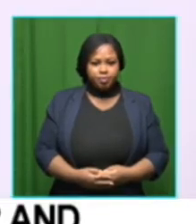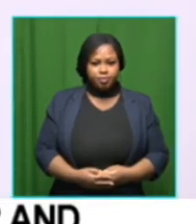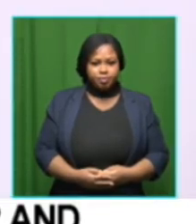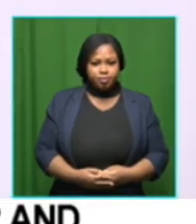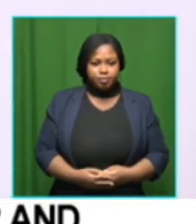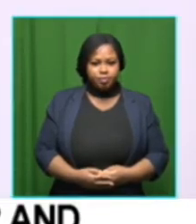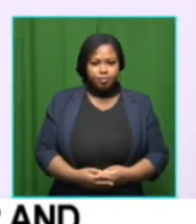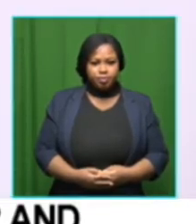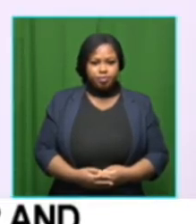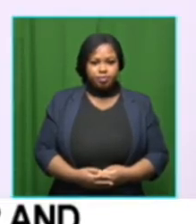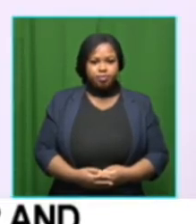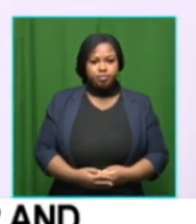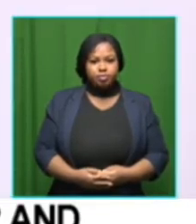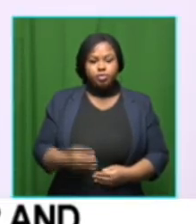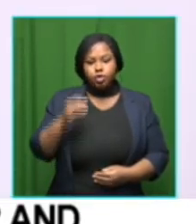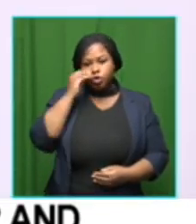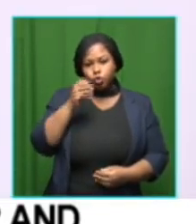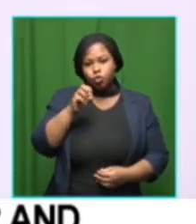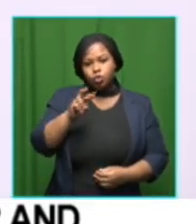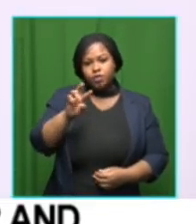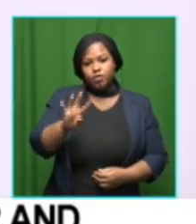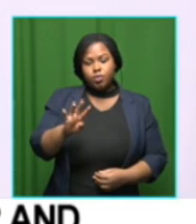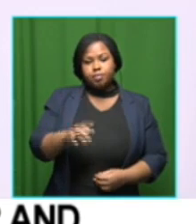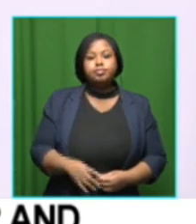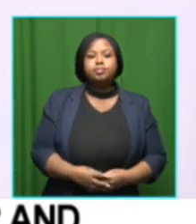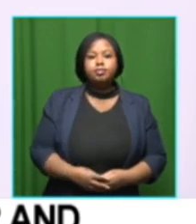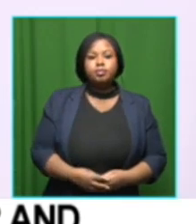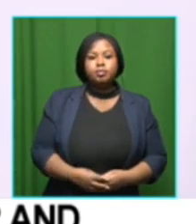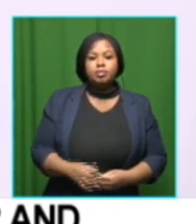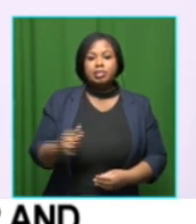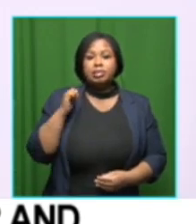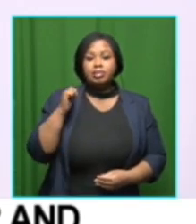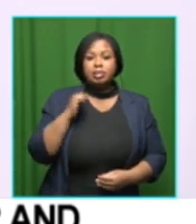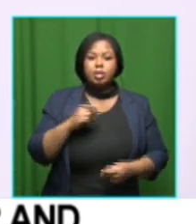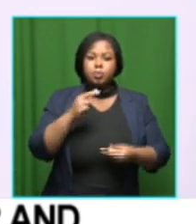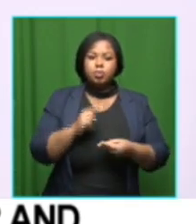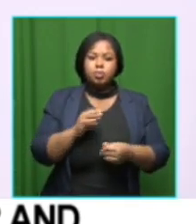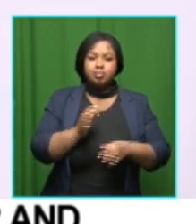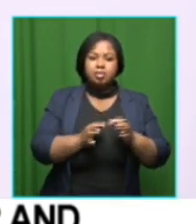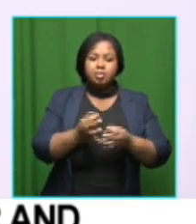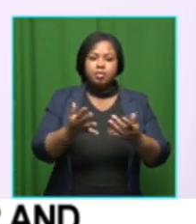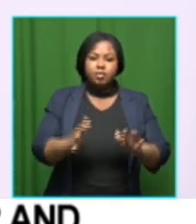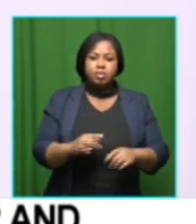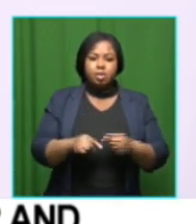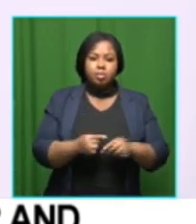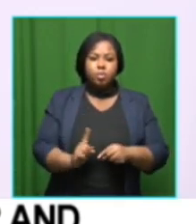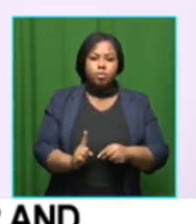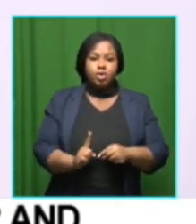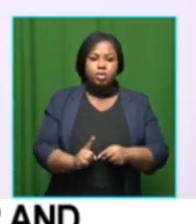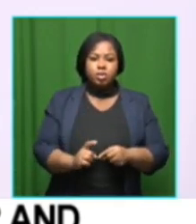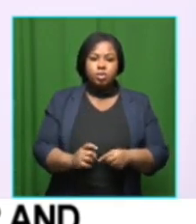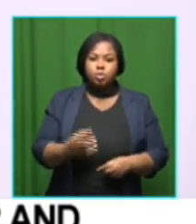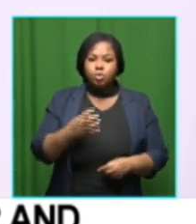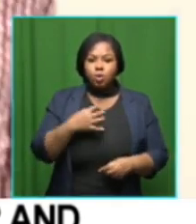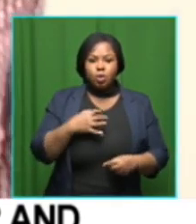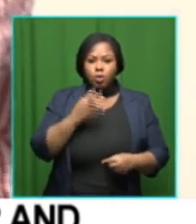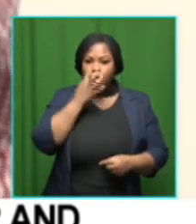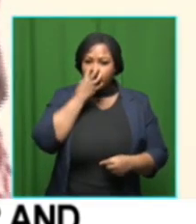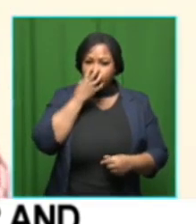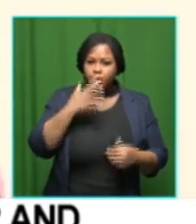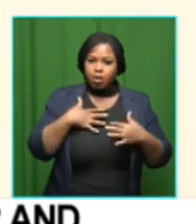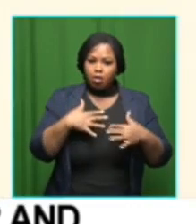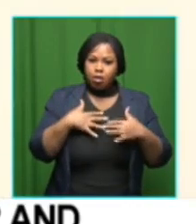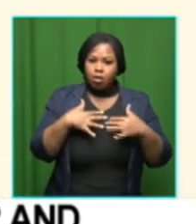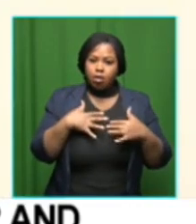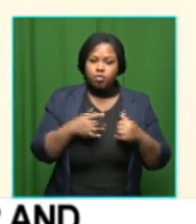Carl Young from News 24. Minister Mkhize, yesterday in Durban you touched very briefly on the issue of ventilators and efforts to